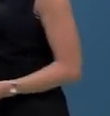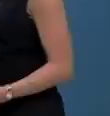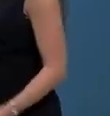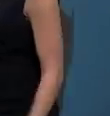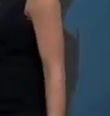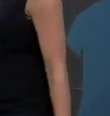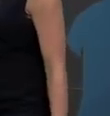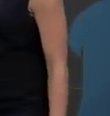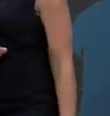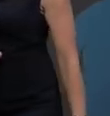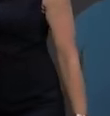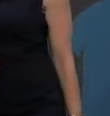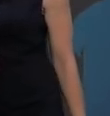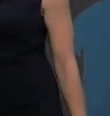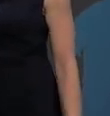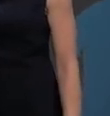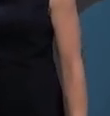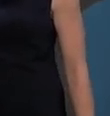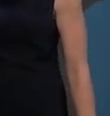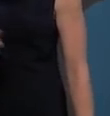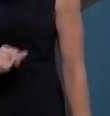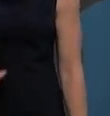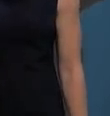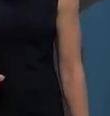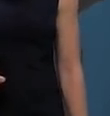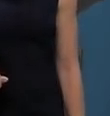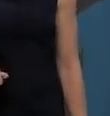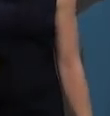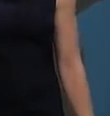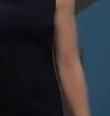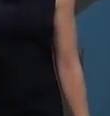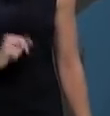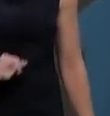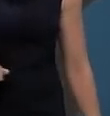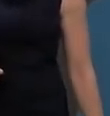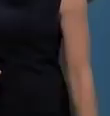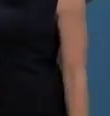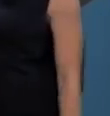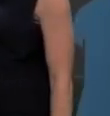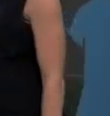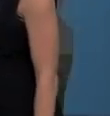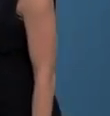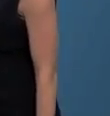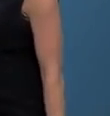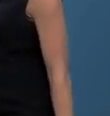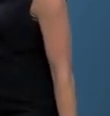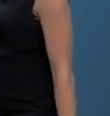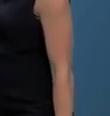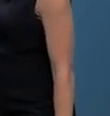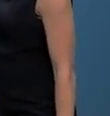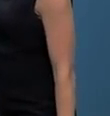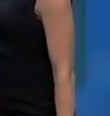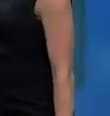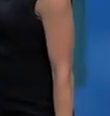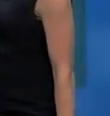the Free State, with highs heading into the low and middle 20s. A similar day for Gauteng, with a sunny end to the work week and a fine Friday in